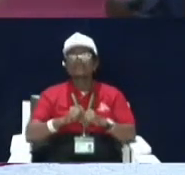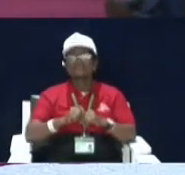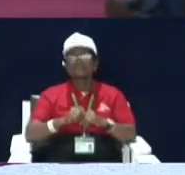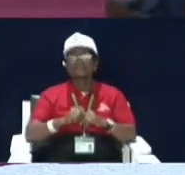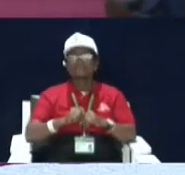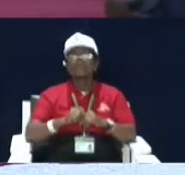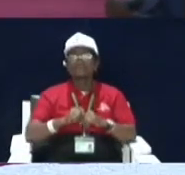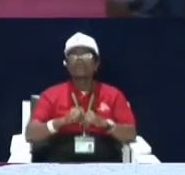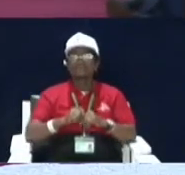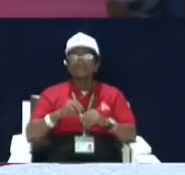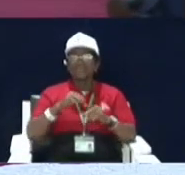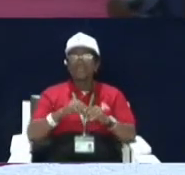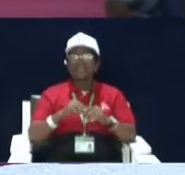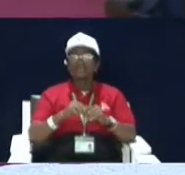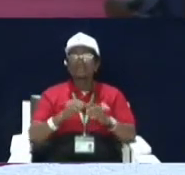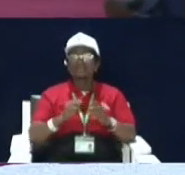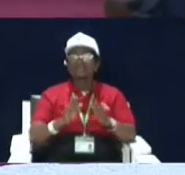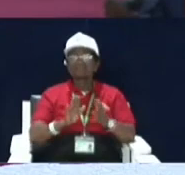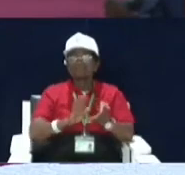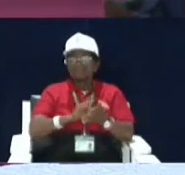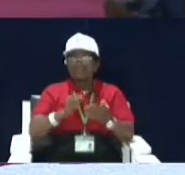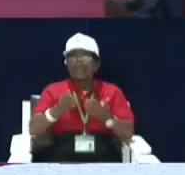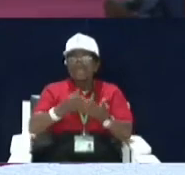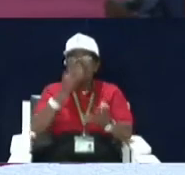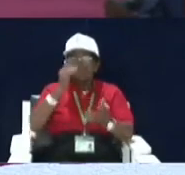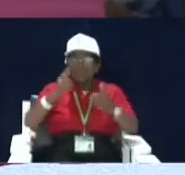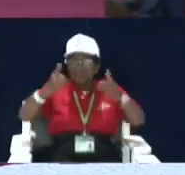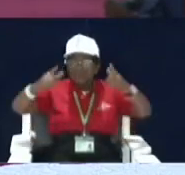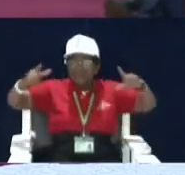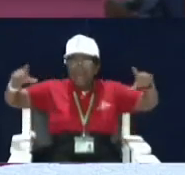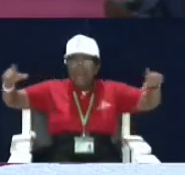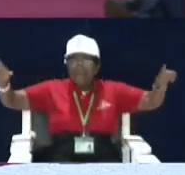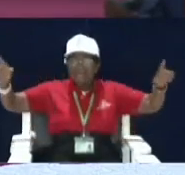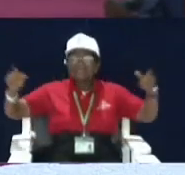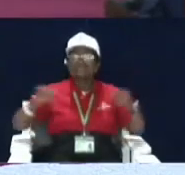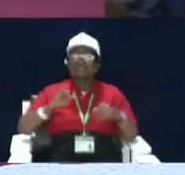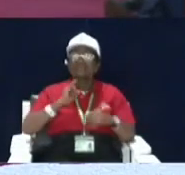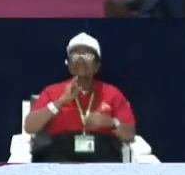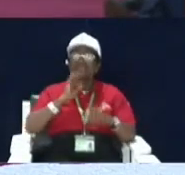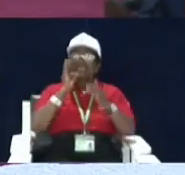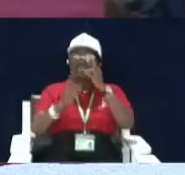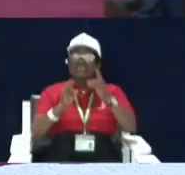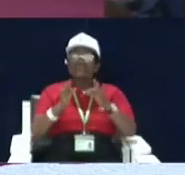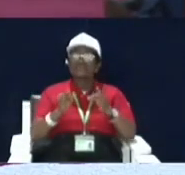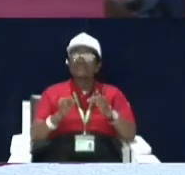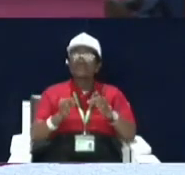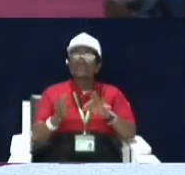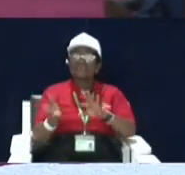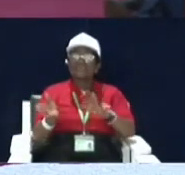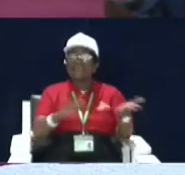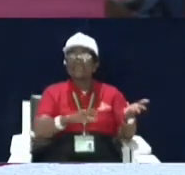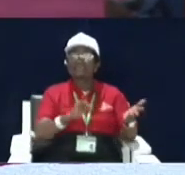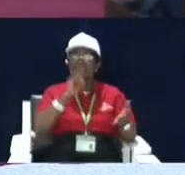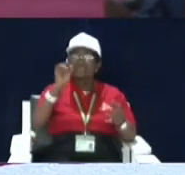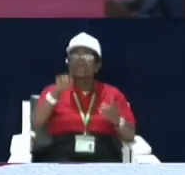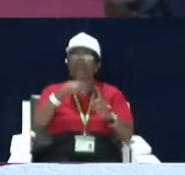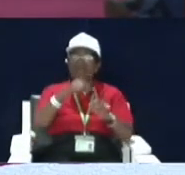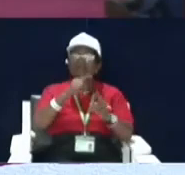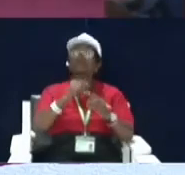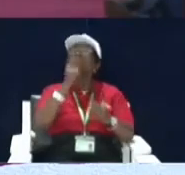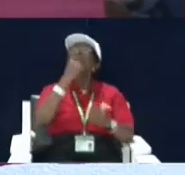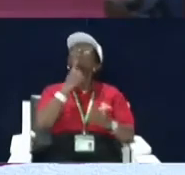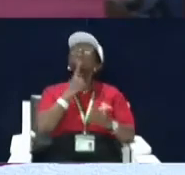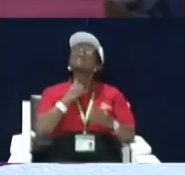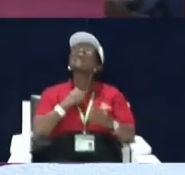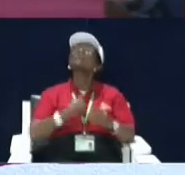In plain language, if death is about to swallow the righteous,